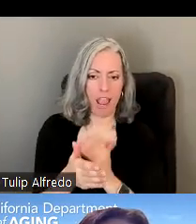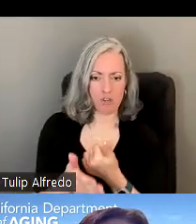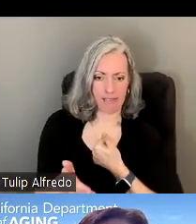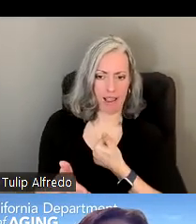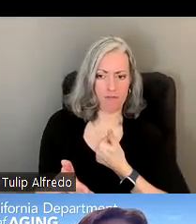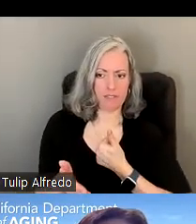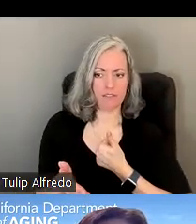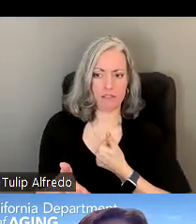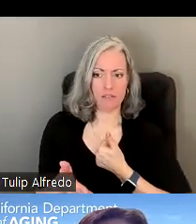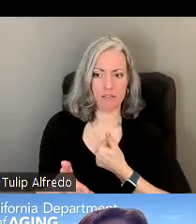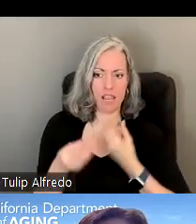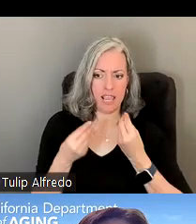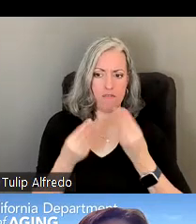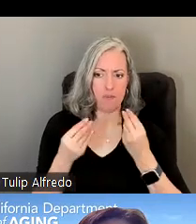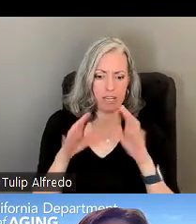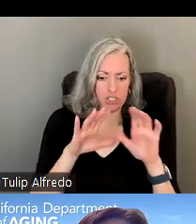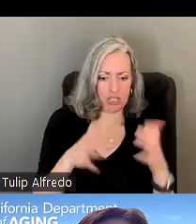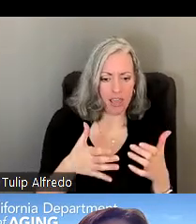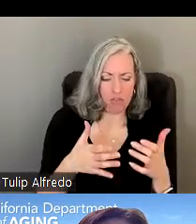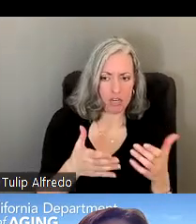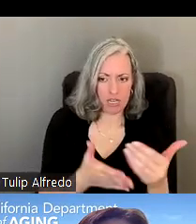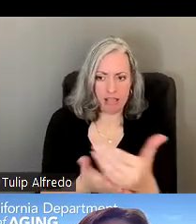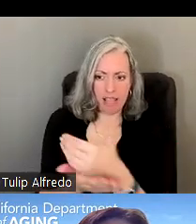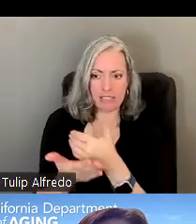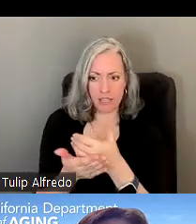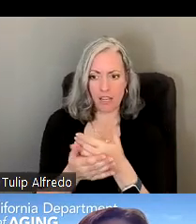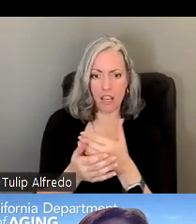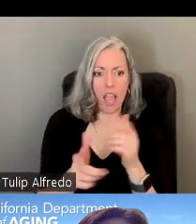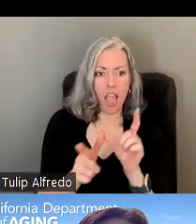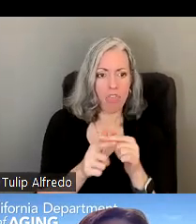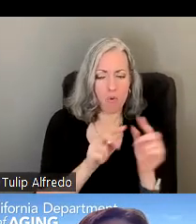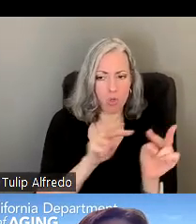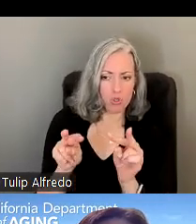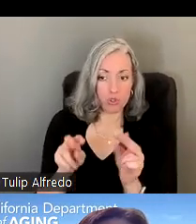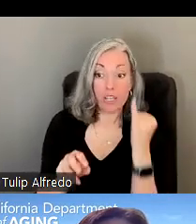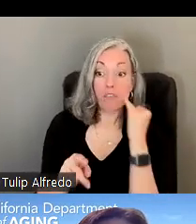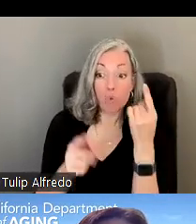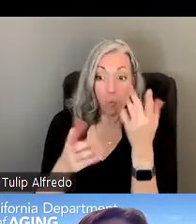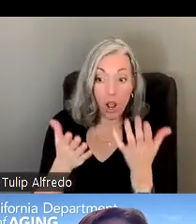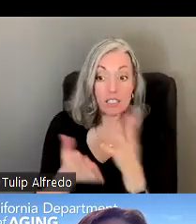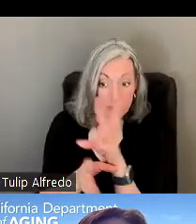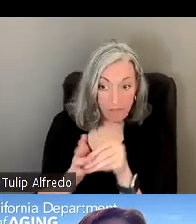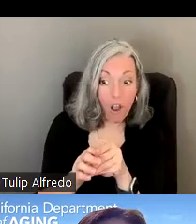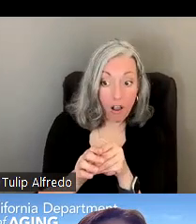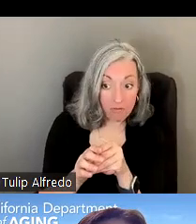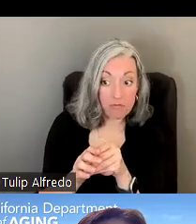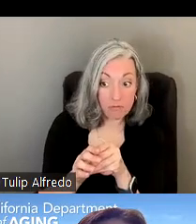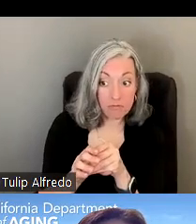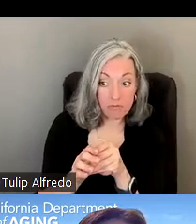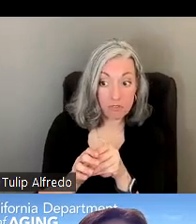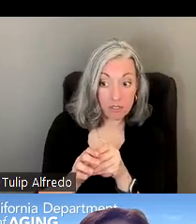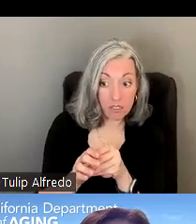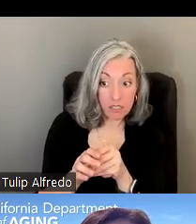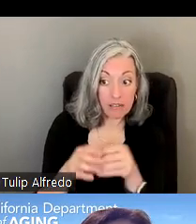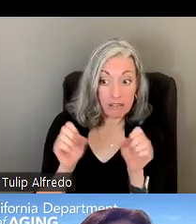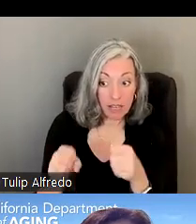of information gathering, and then we'll look to you all and whoever wants to be part of that kind of process in between now